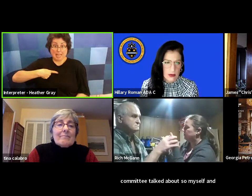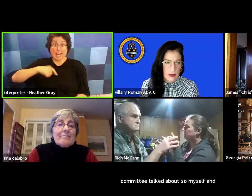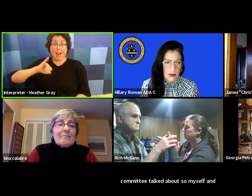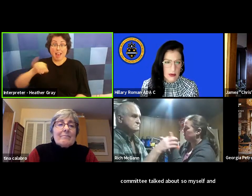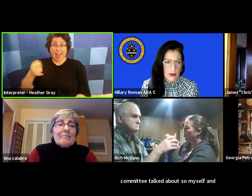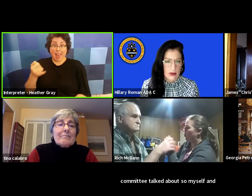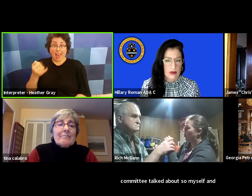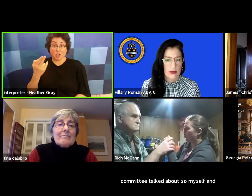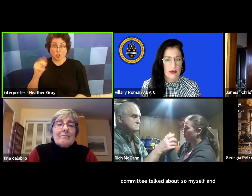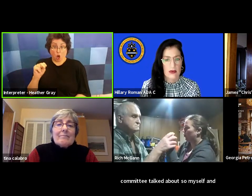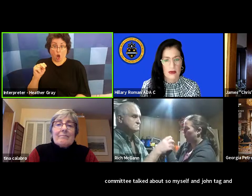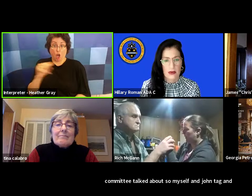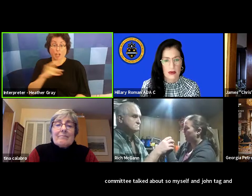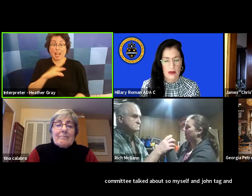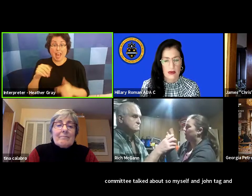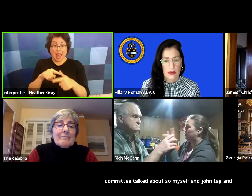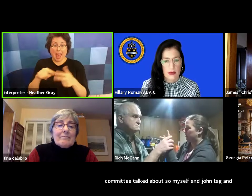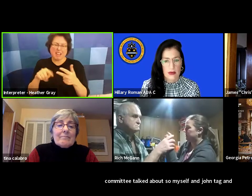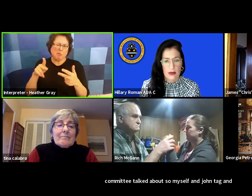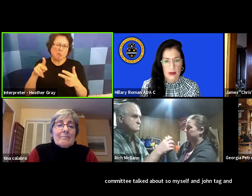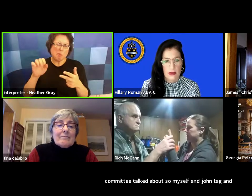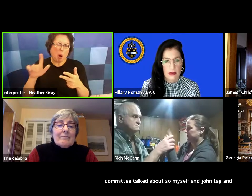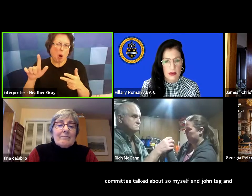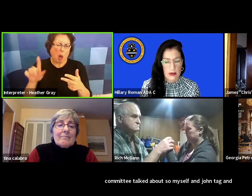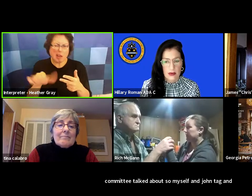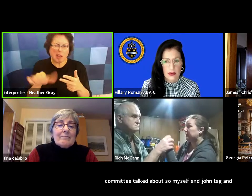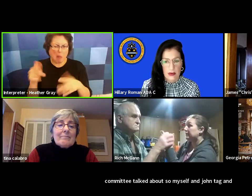Tagg, and actually Paul and others on this call,